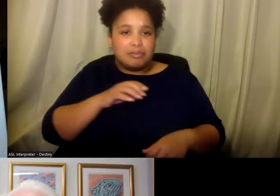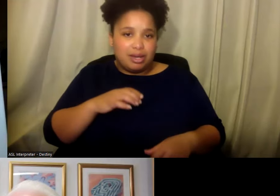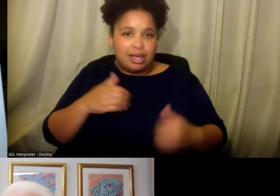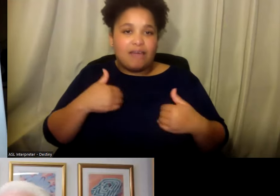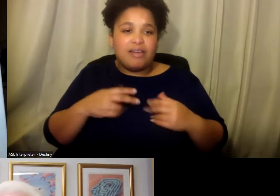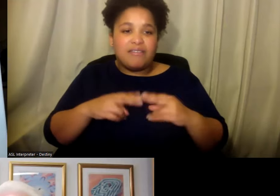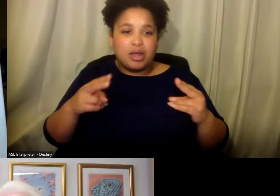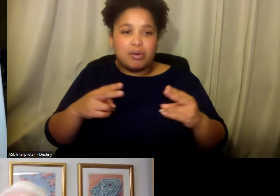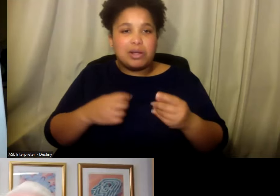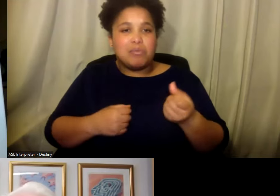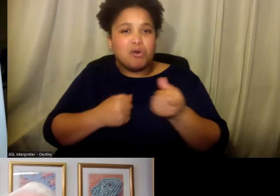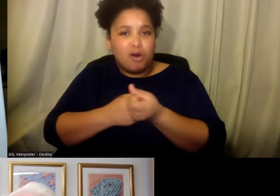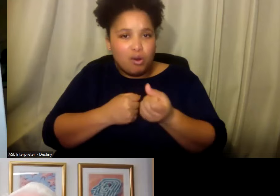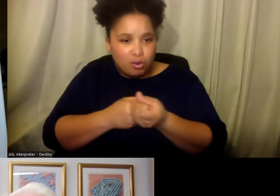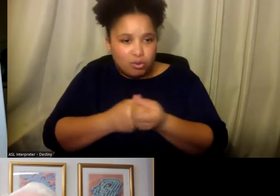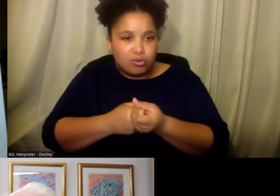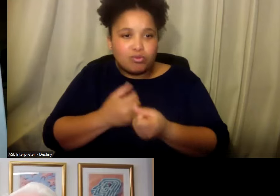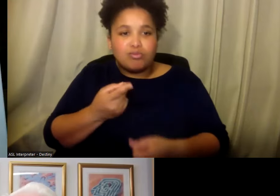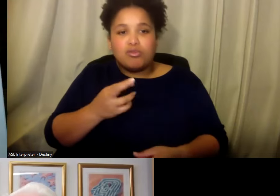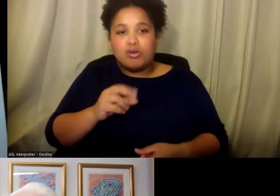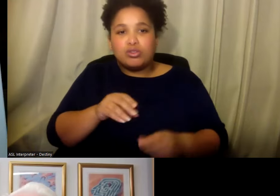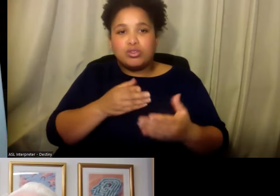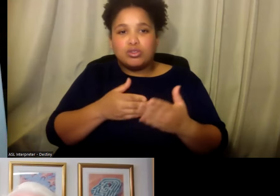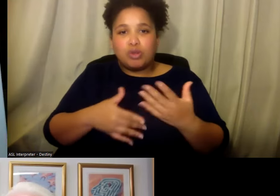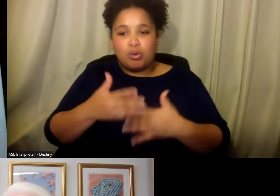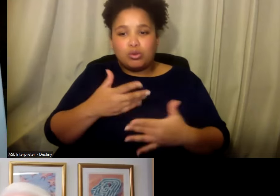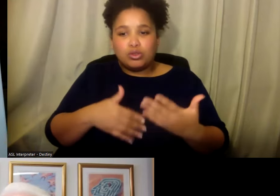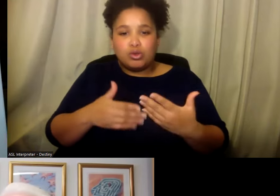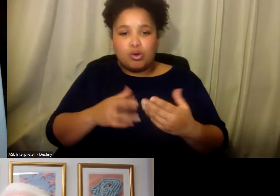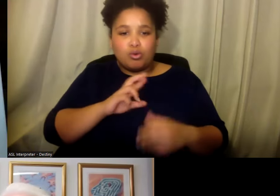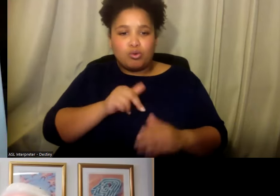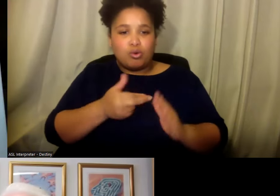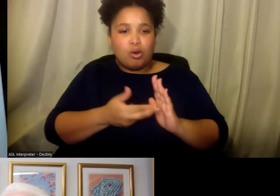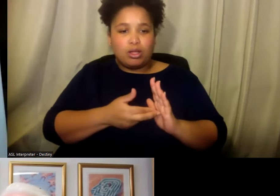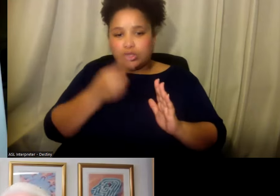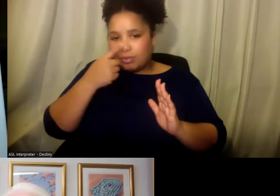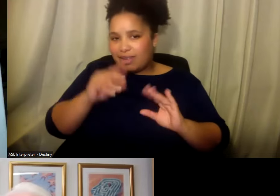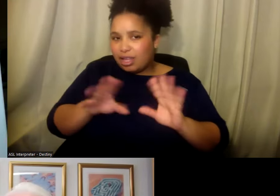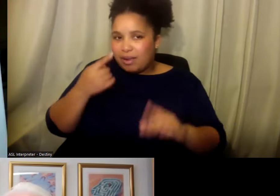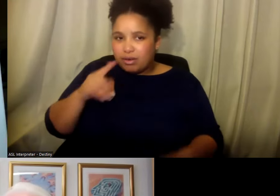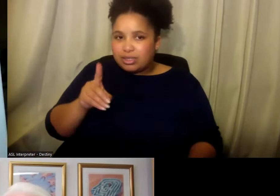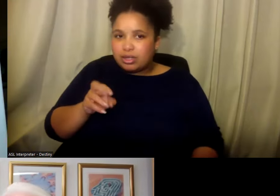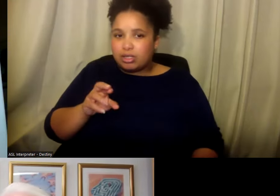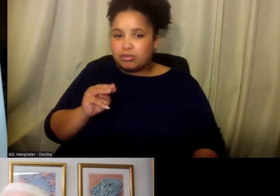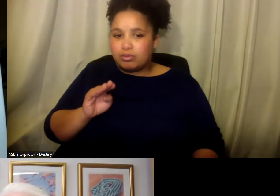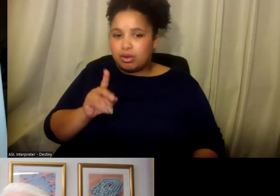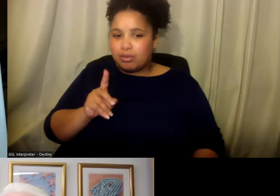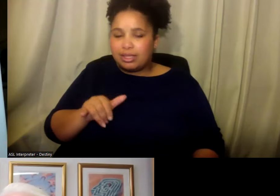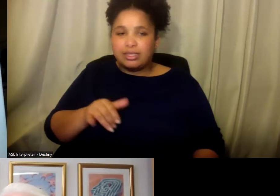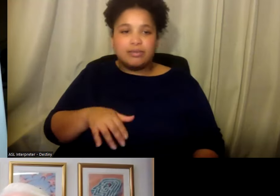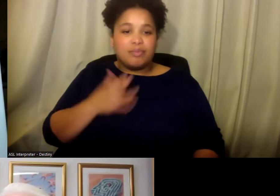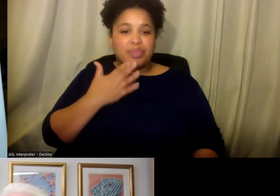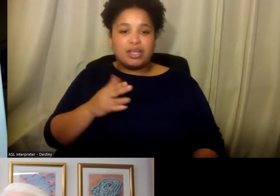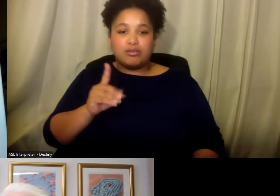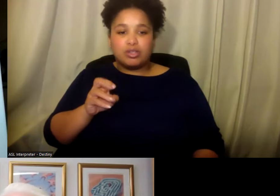regard. Okay, Kathy, could I jump in and clarify something for Dr. Mobley too? Please. Okay, so thank you,